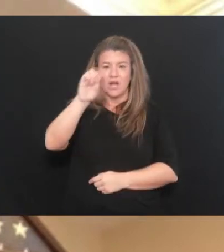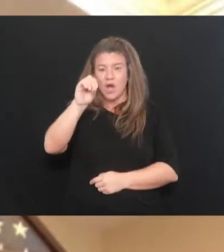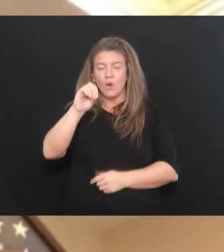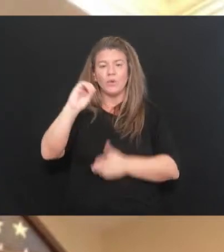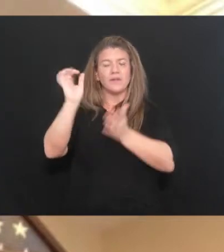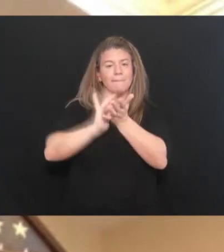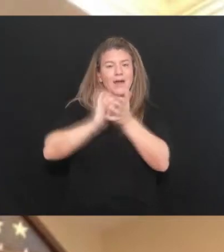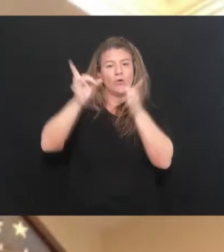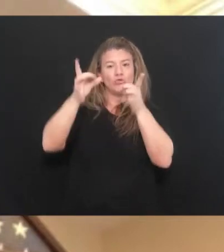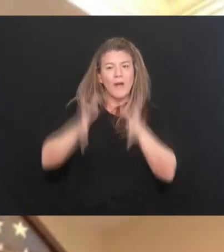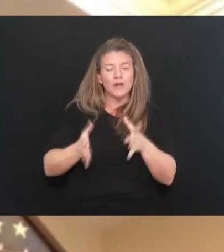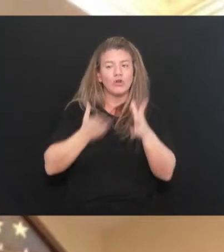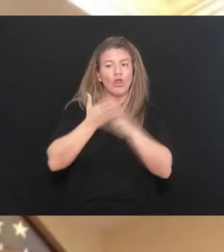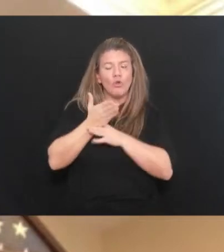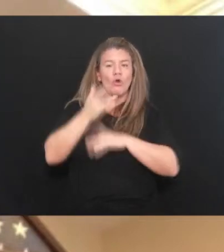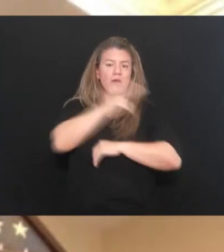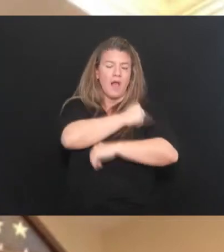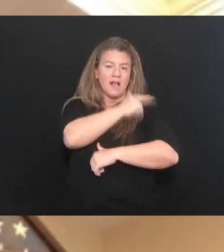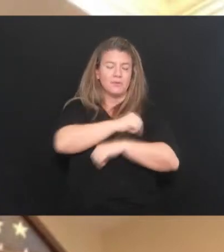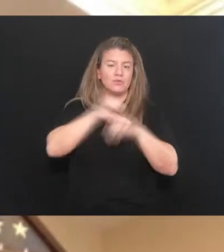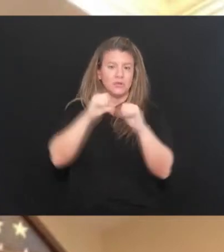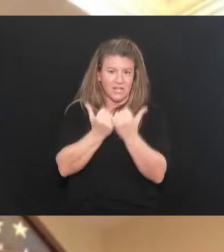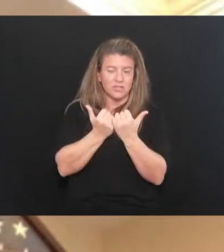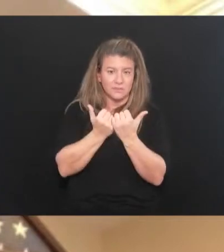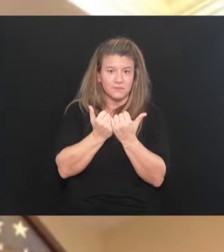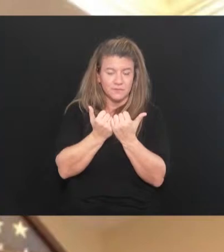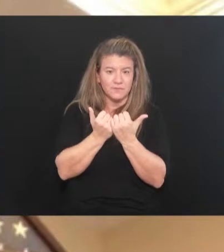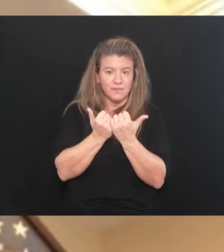medical directors through the Hospital Association.